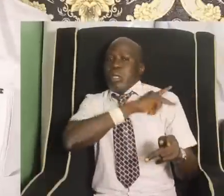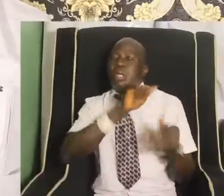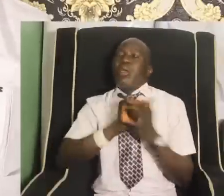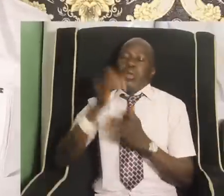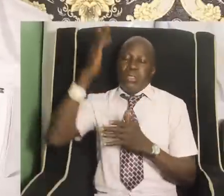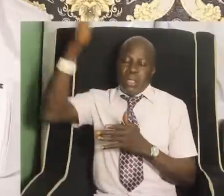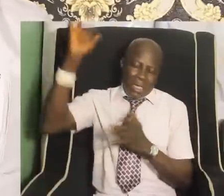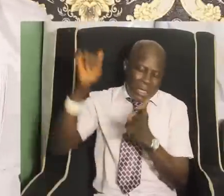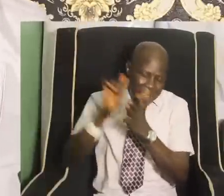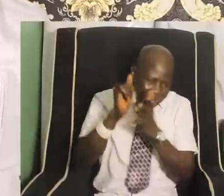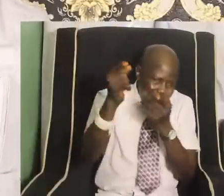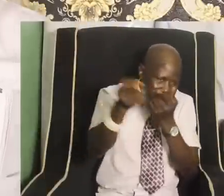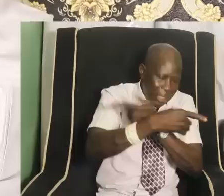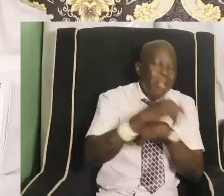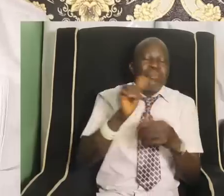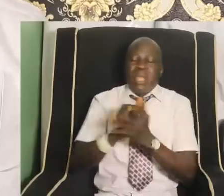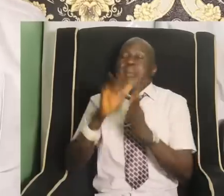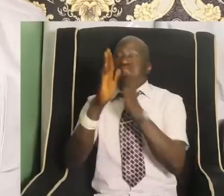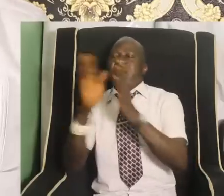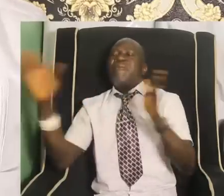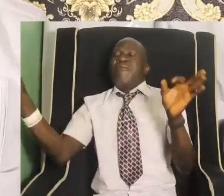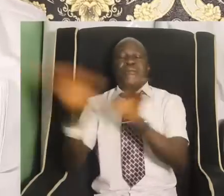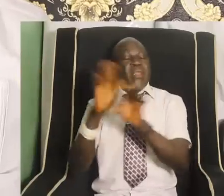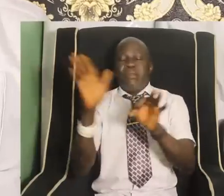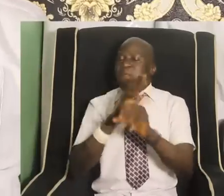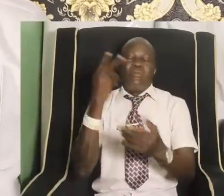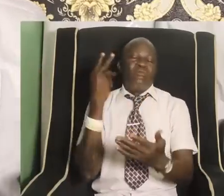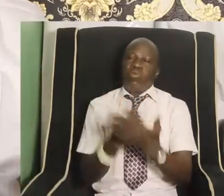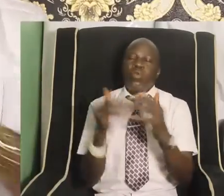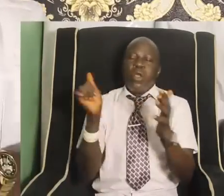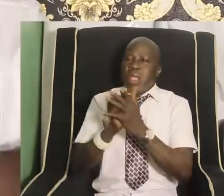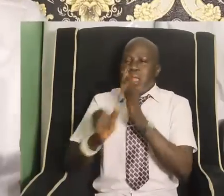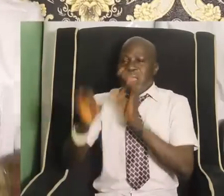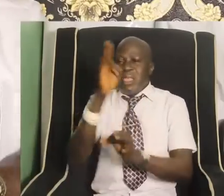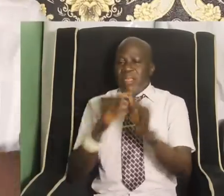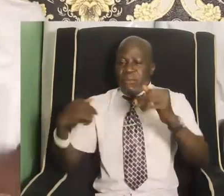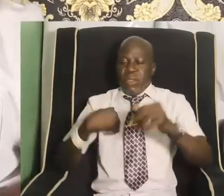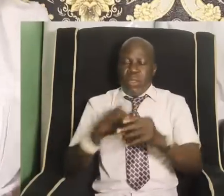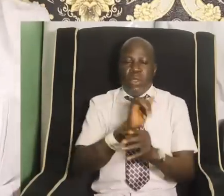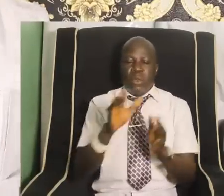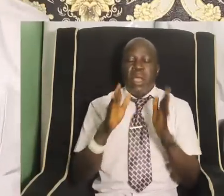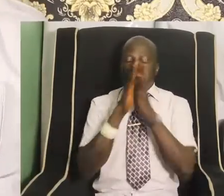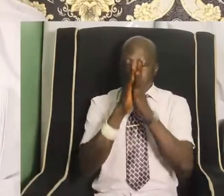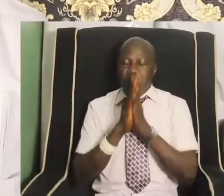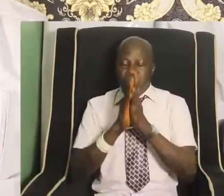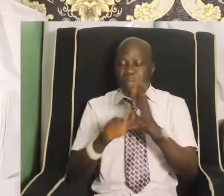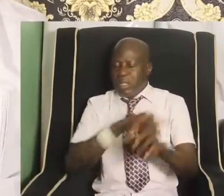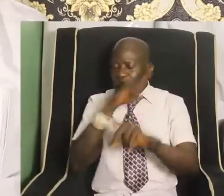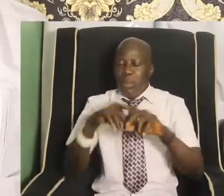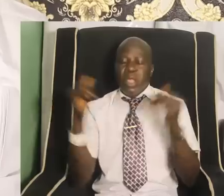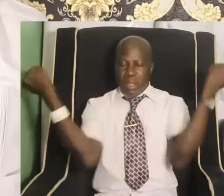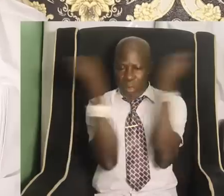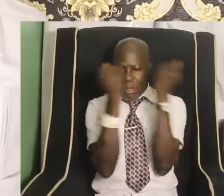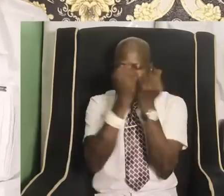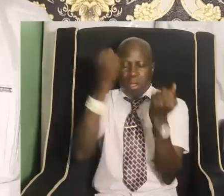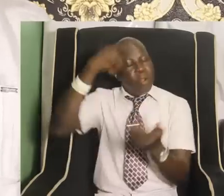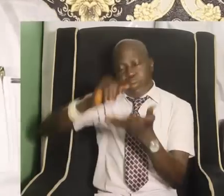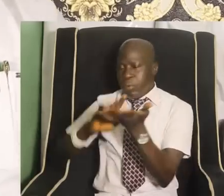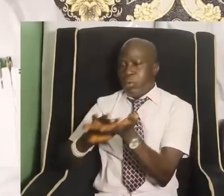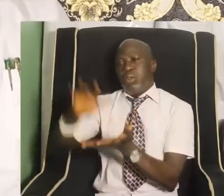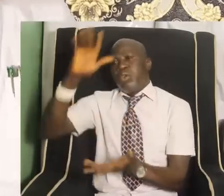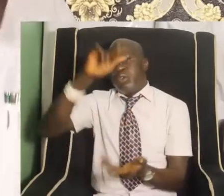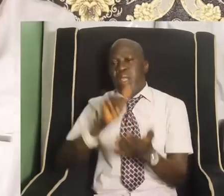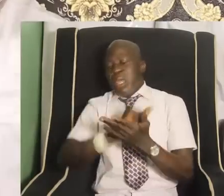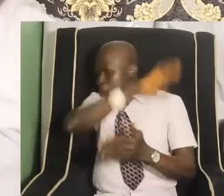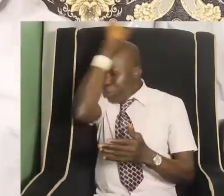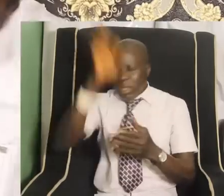was there that day. Adua, that prayer was very fast. If you are praying when I was ready to do one of those